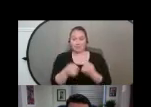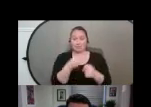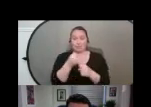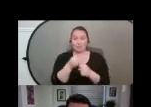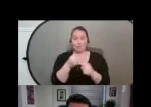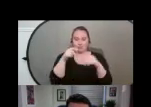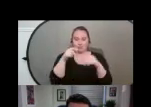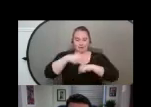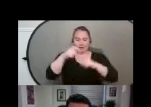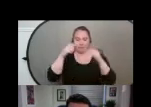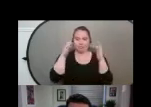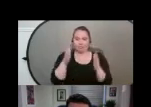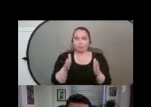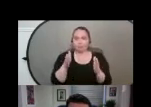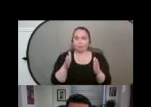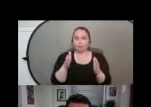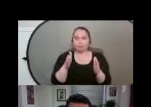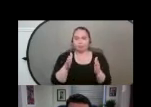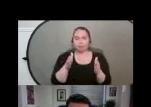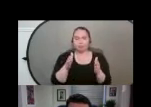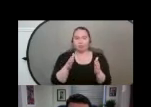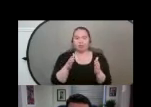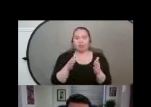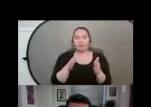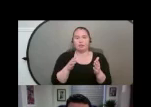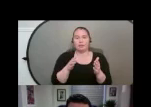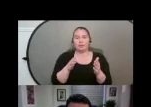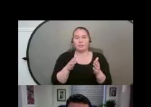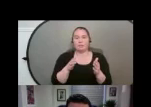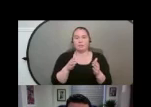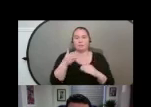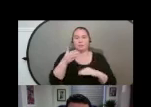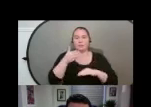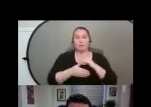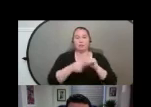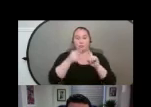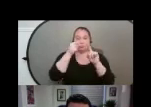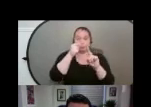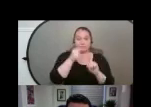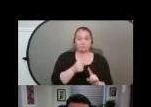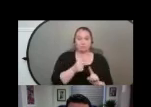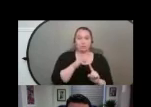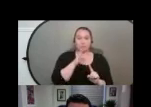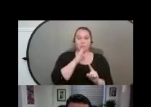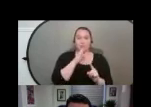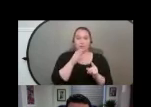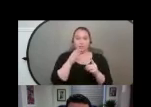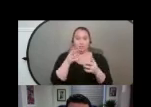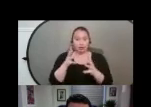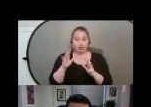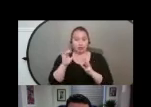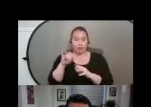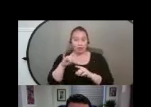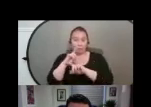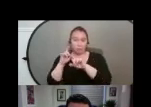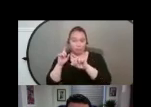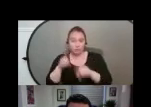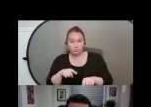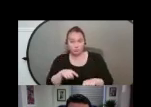that following these three items, the goals and priorities outlined, is going to end in that result.